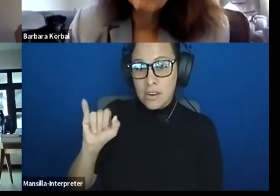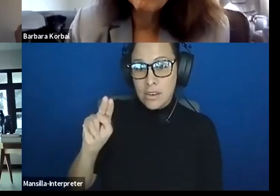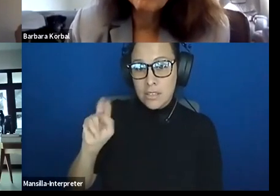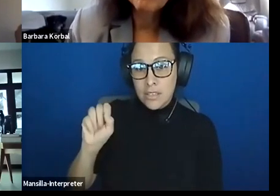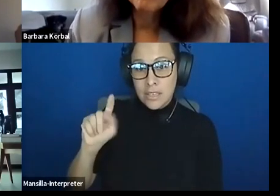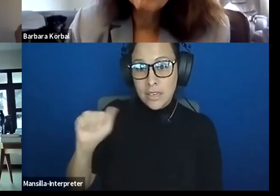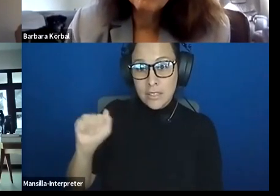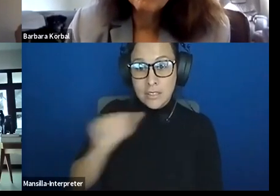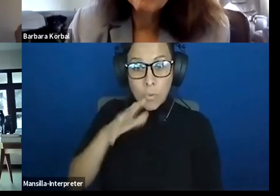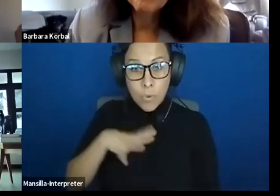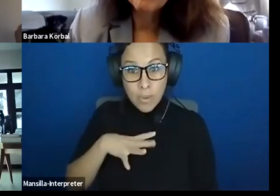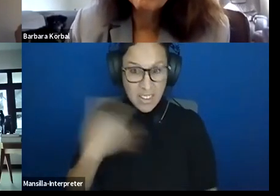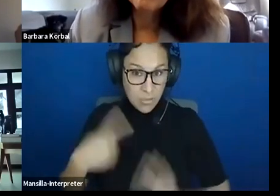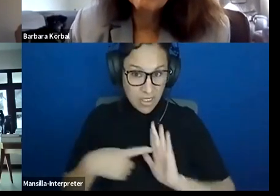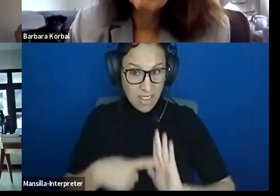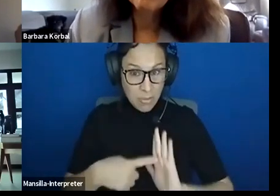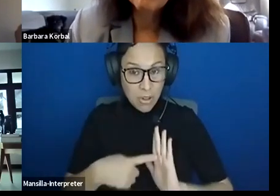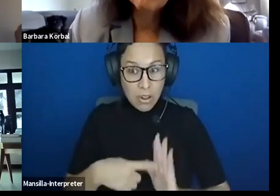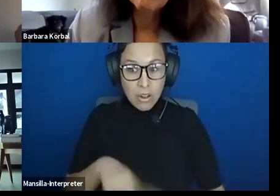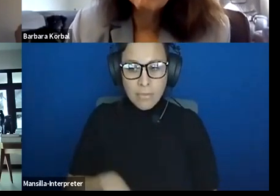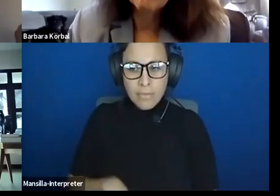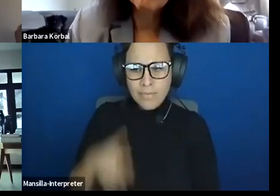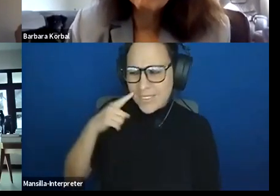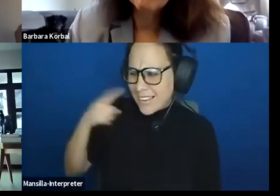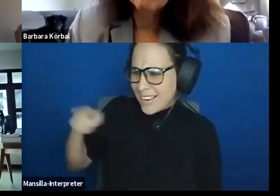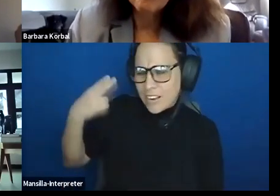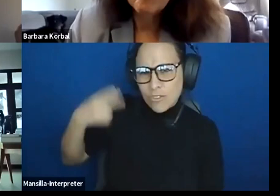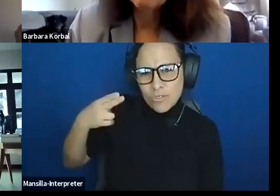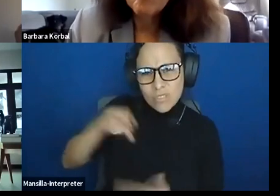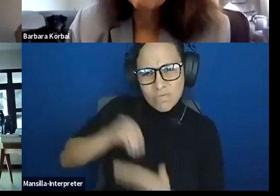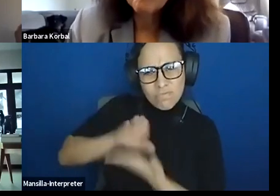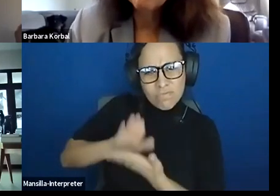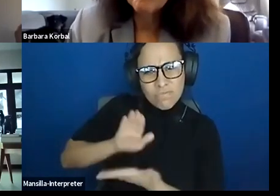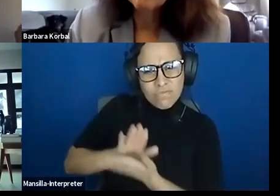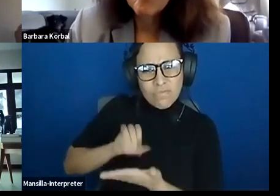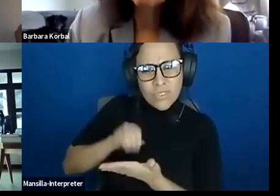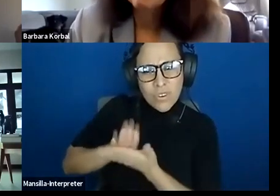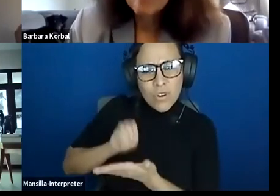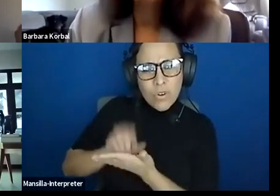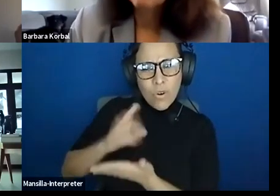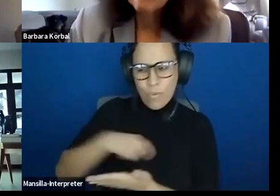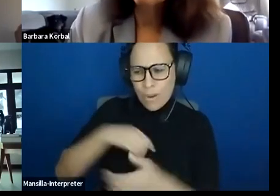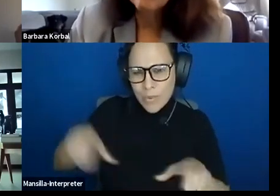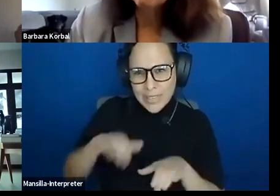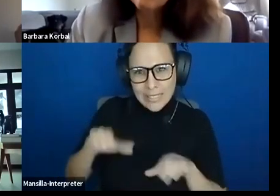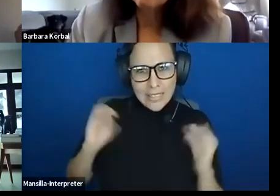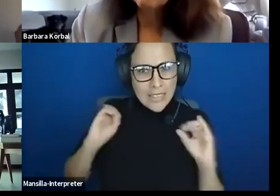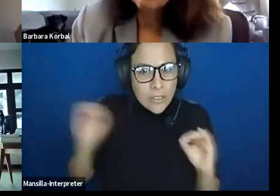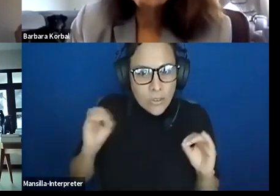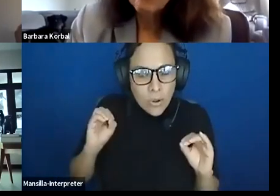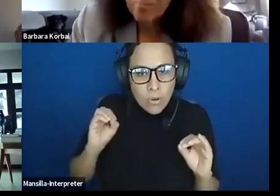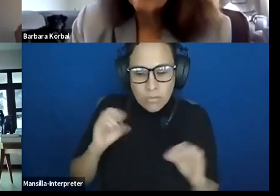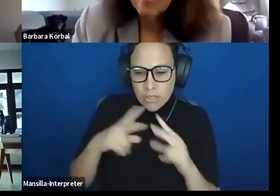were, I think they are the historical record of what we did. I think there is no historical record in